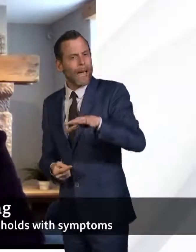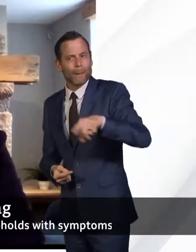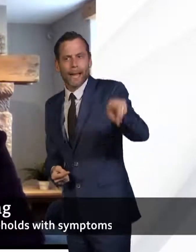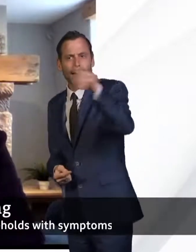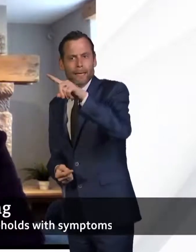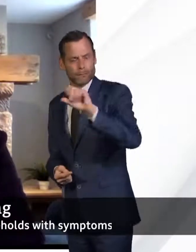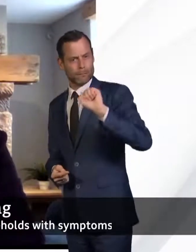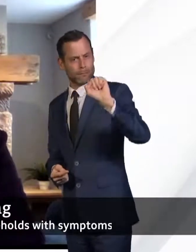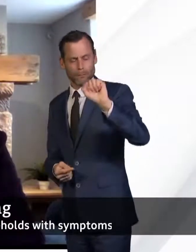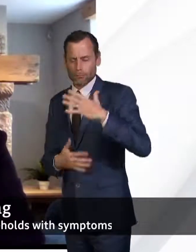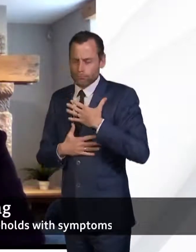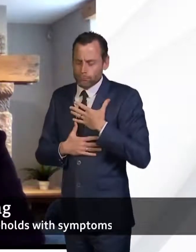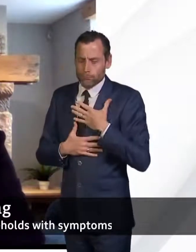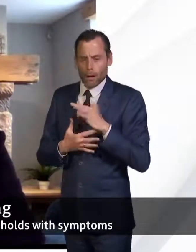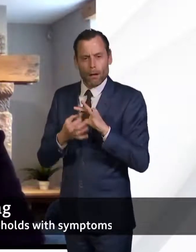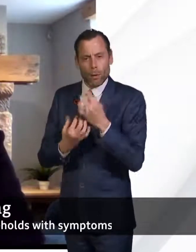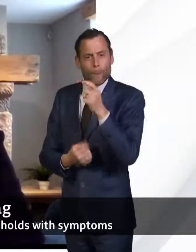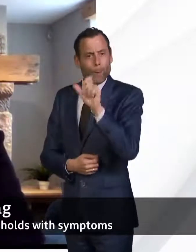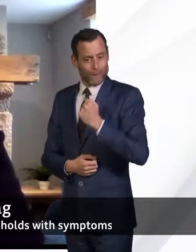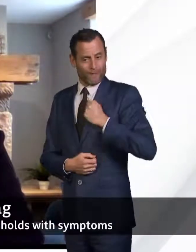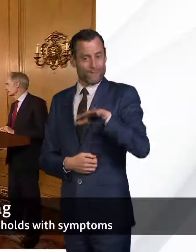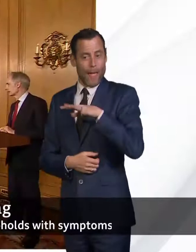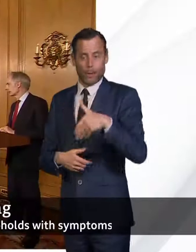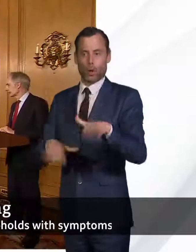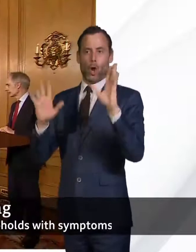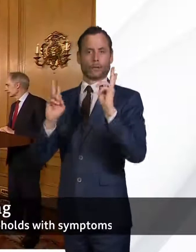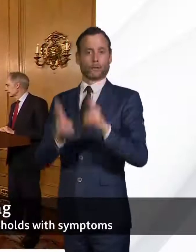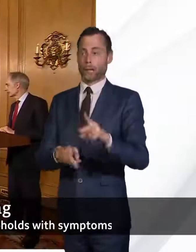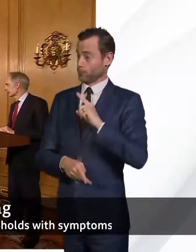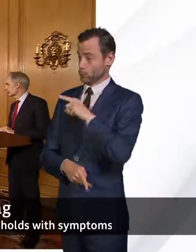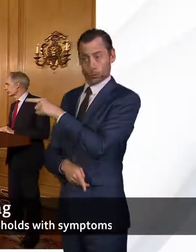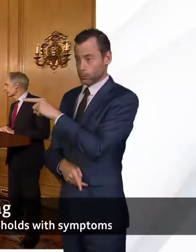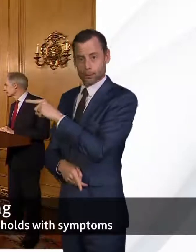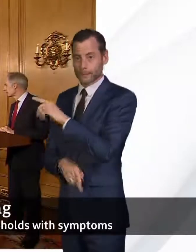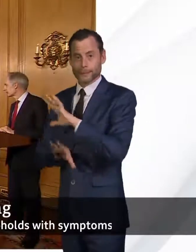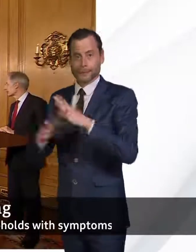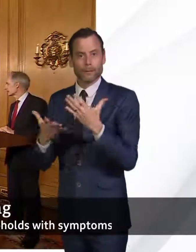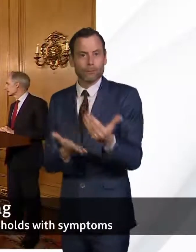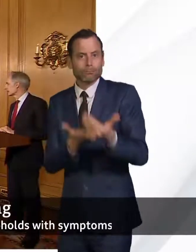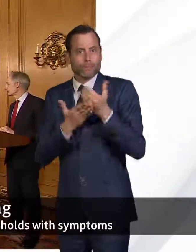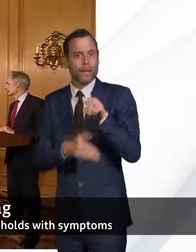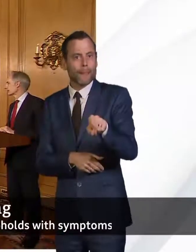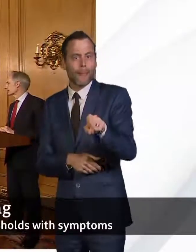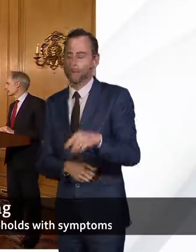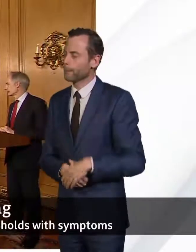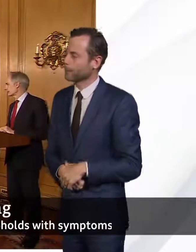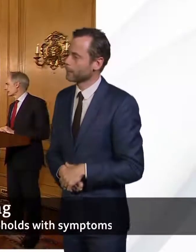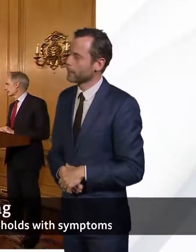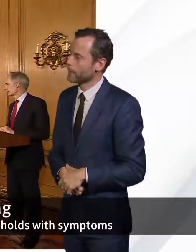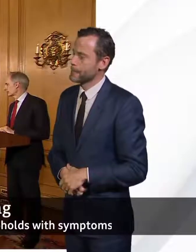homes because the government didn't properly protect them. That's the thing is, Nick. I think that's